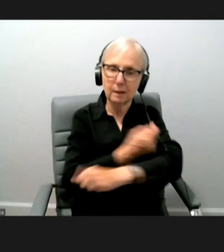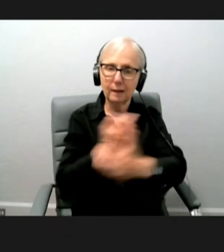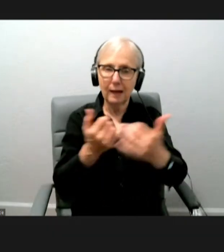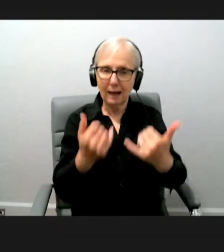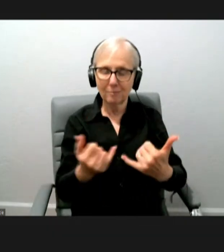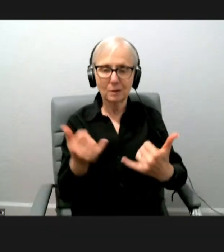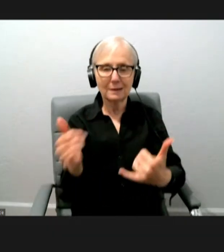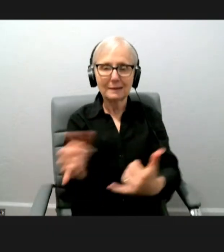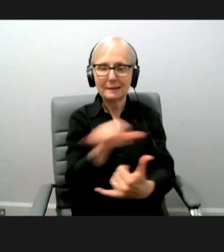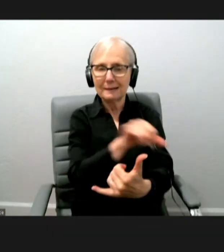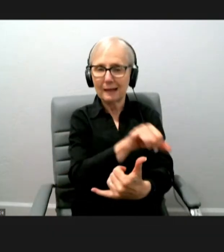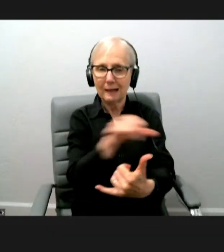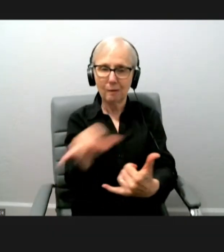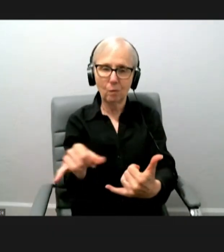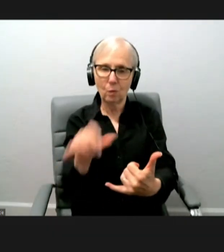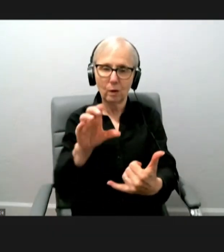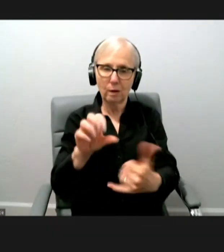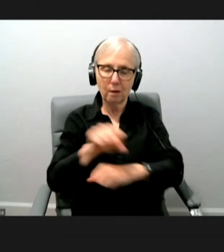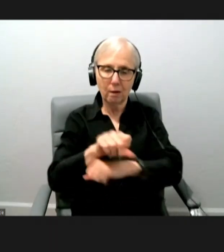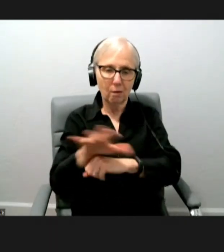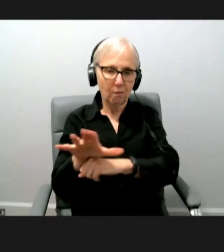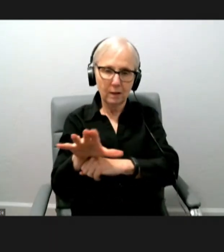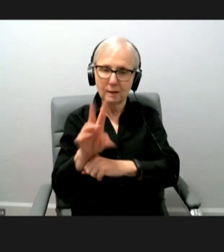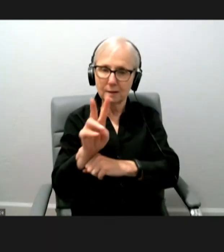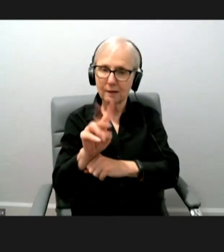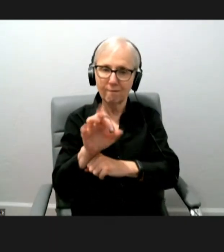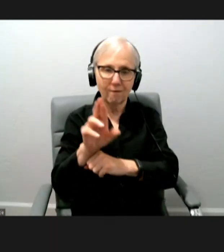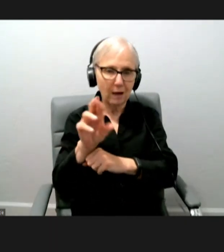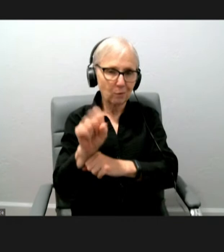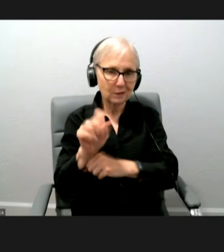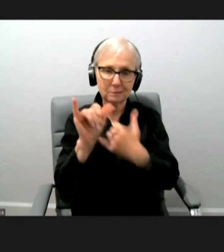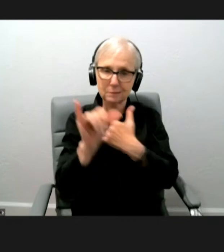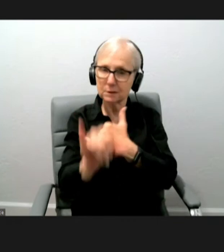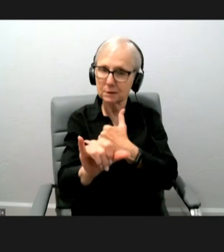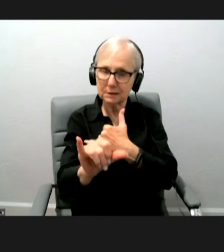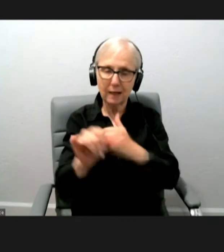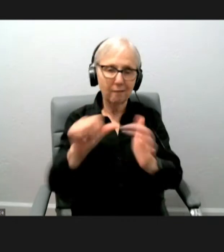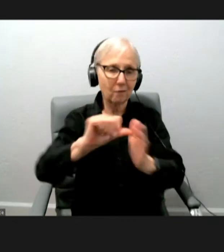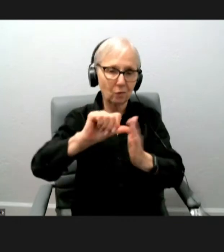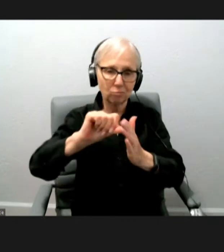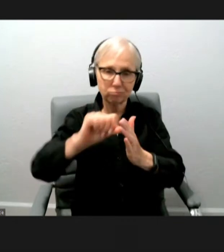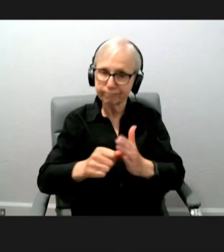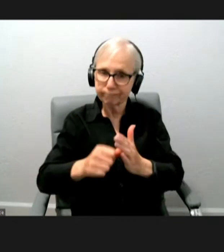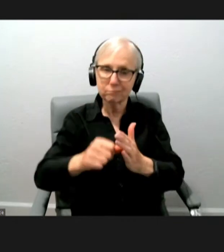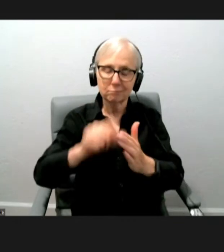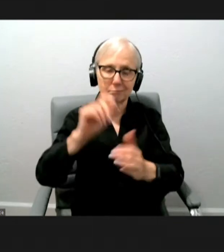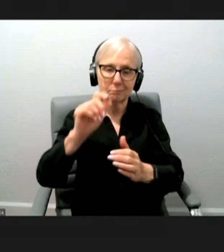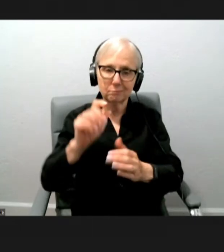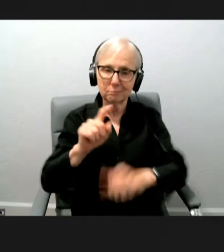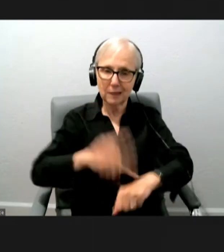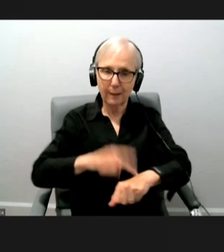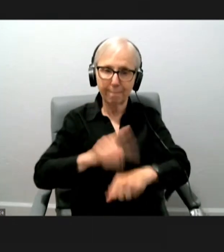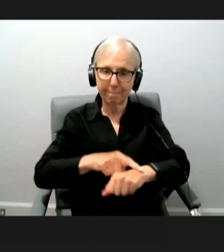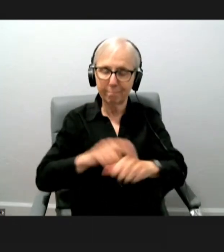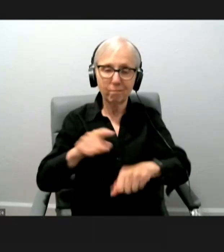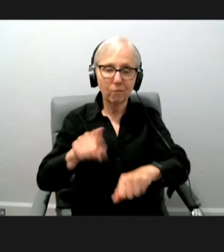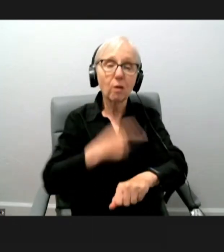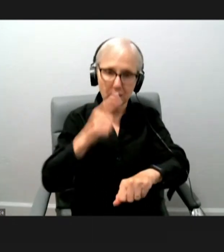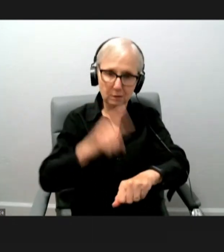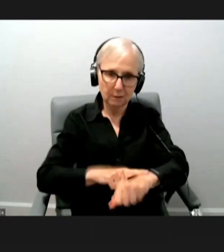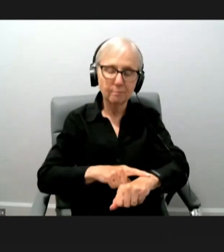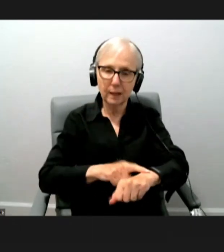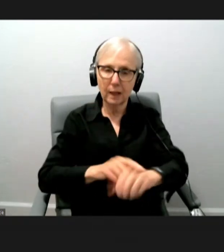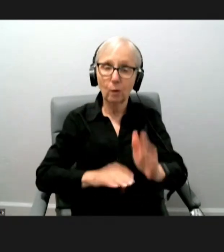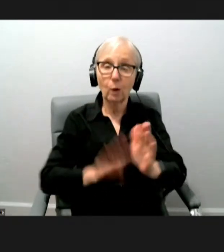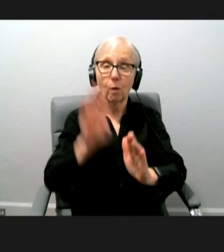in a very similar way. This is a virus that is going to be with us for a significant period of time. And it will go up and